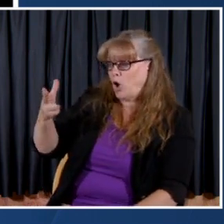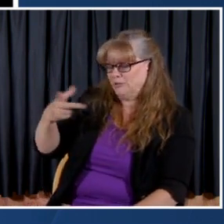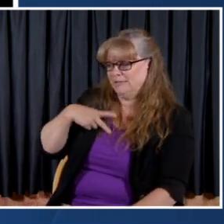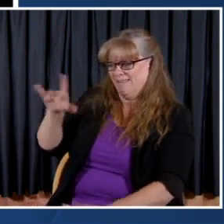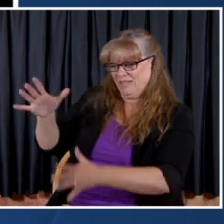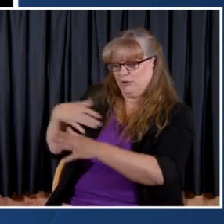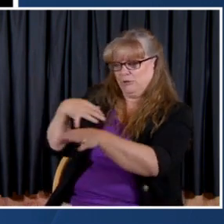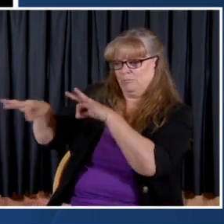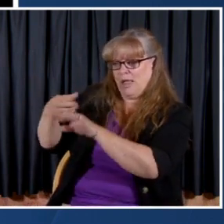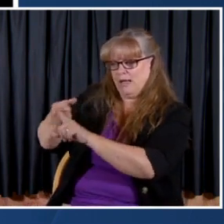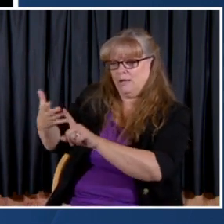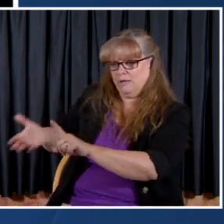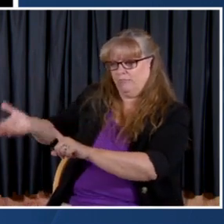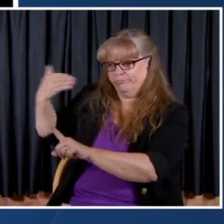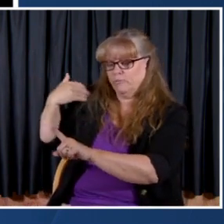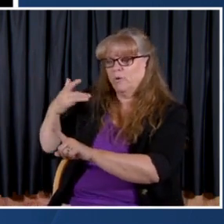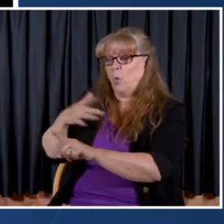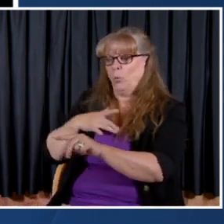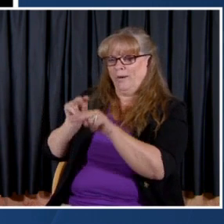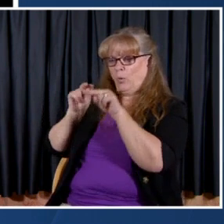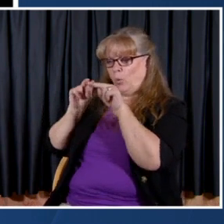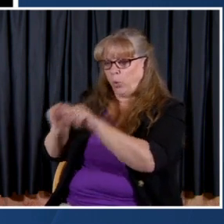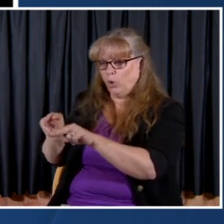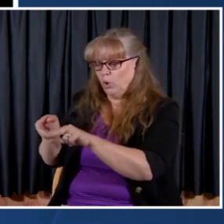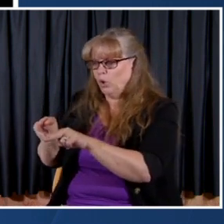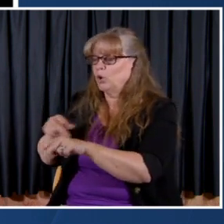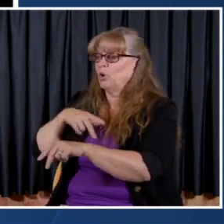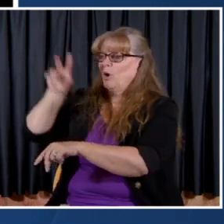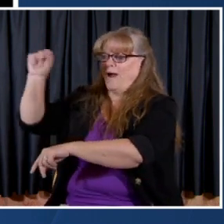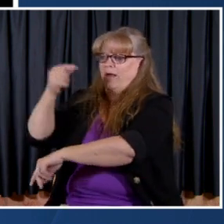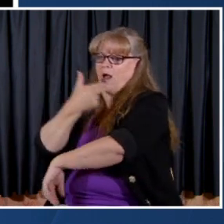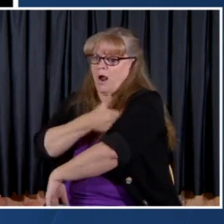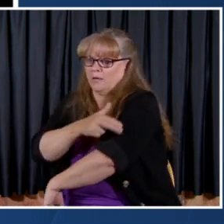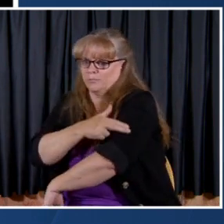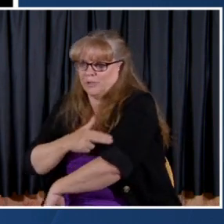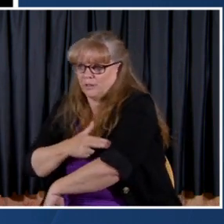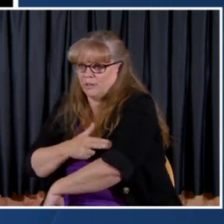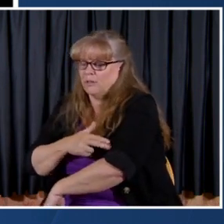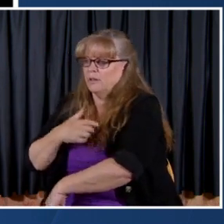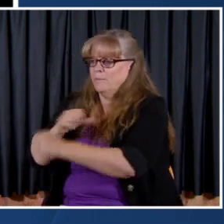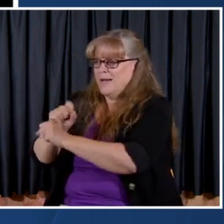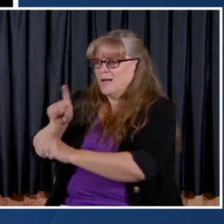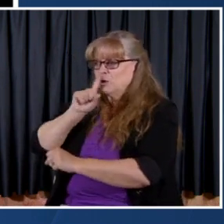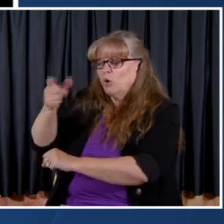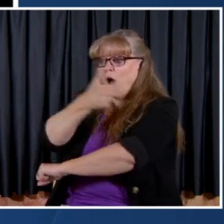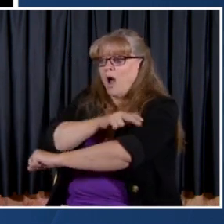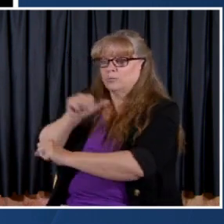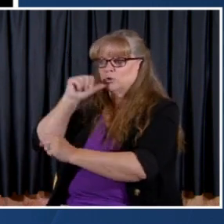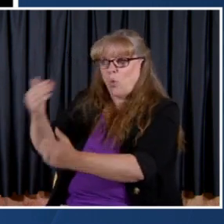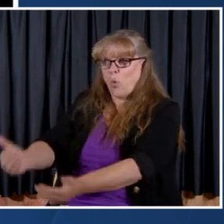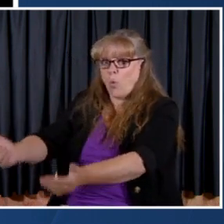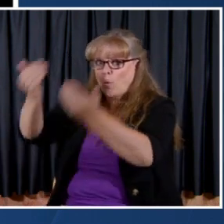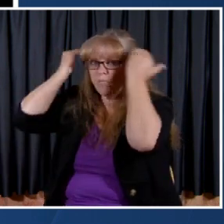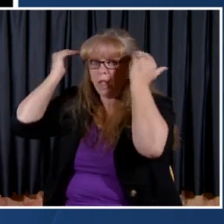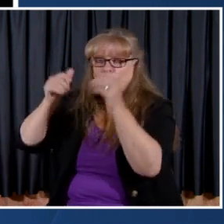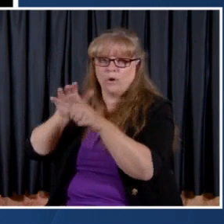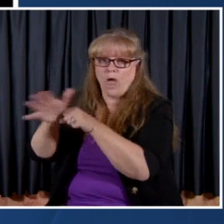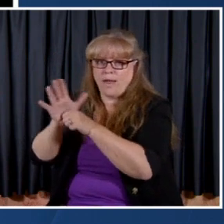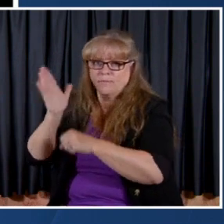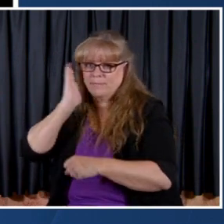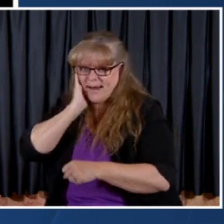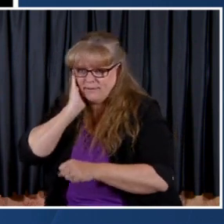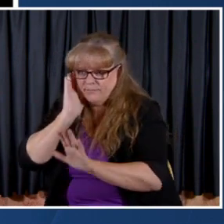state and unnecessarily lose lives that could have been saved if they had a hospital bed. And that applies to both COVID-19